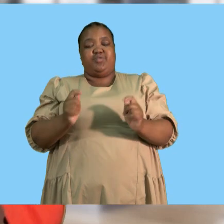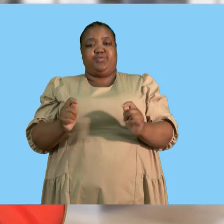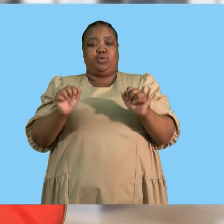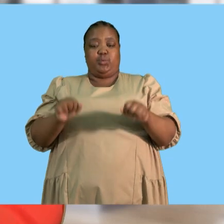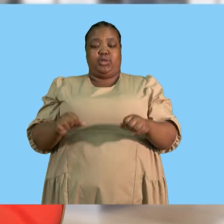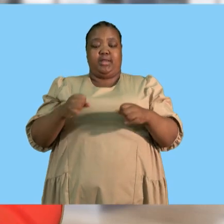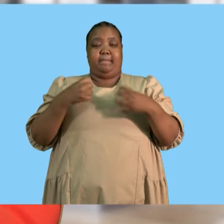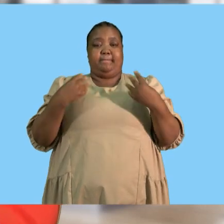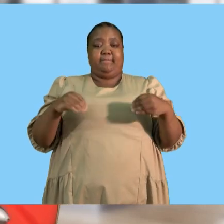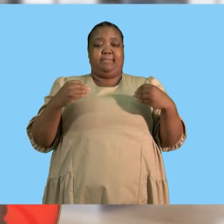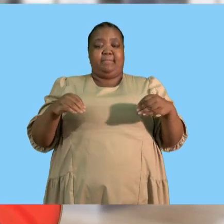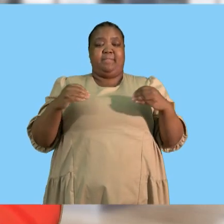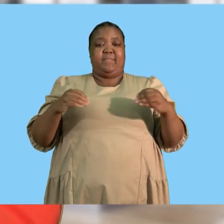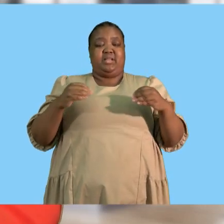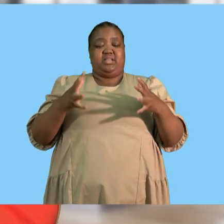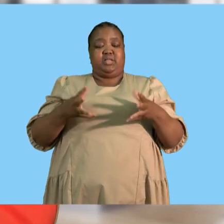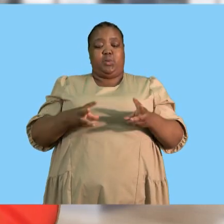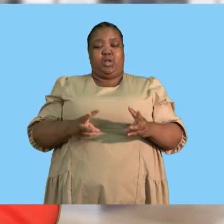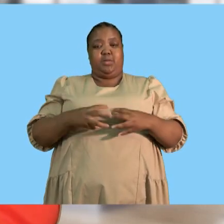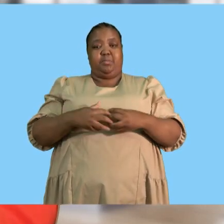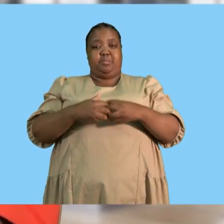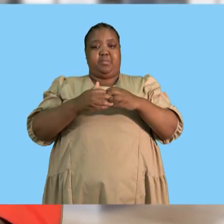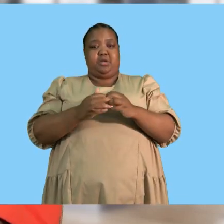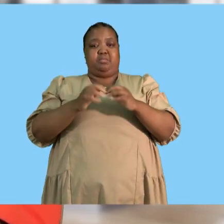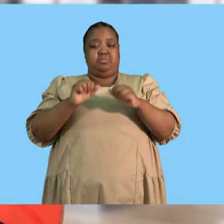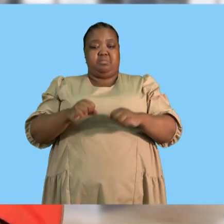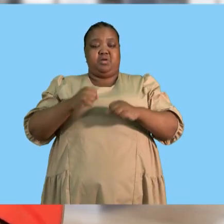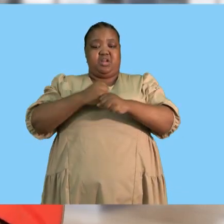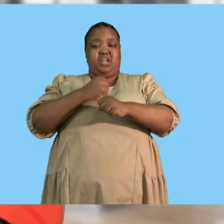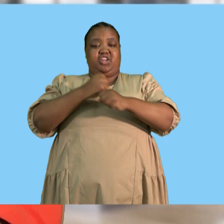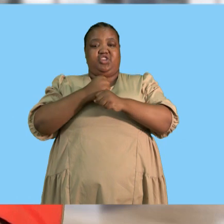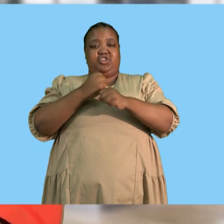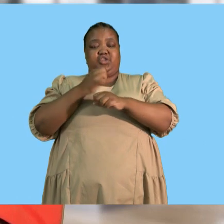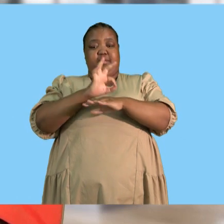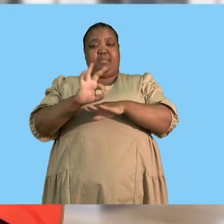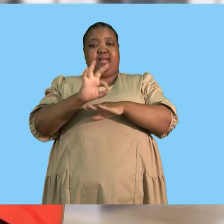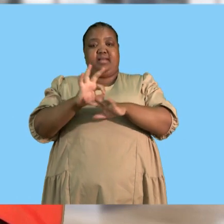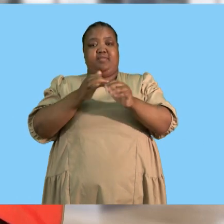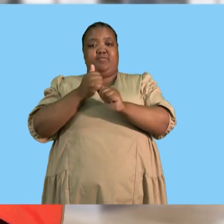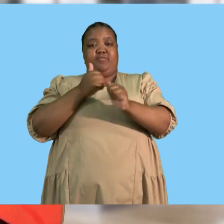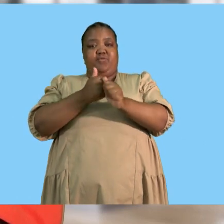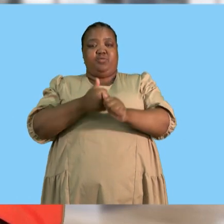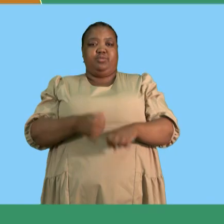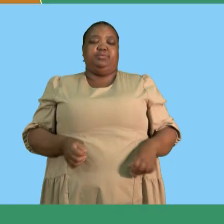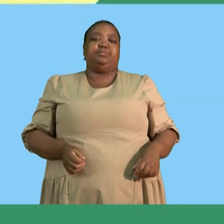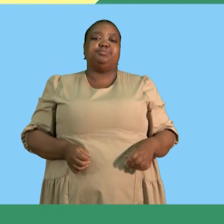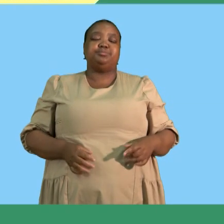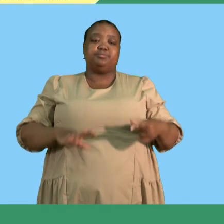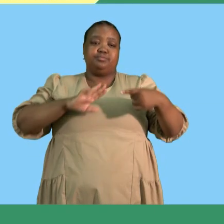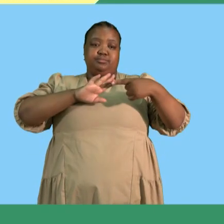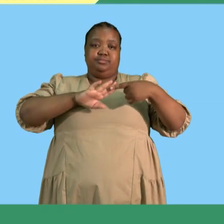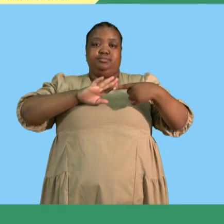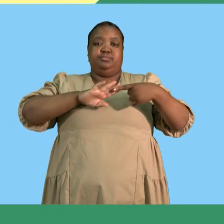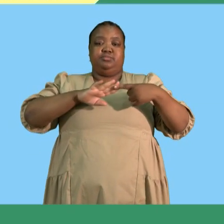a business plan or business venture rather, based on an action plan. Now let's look at the first